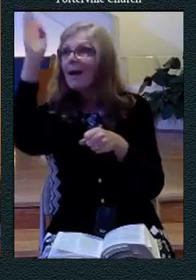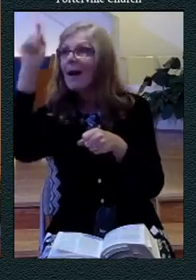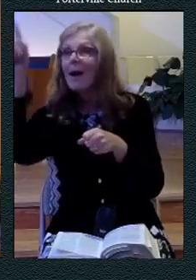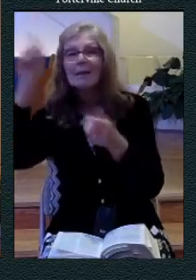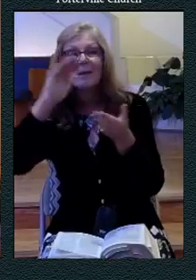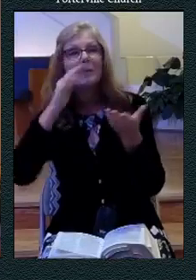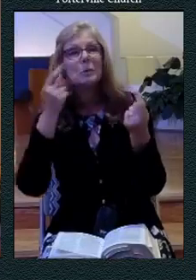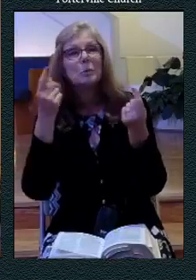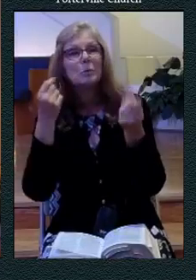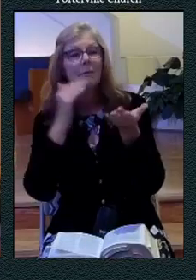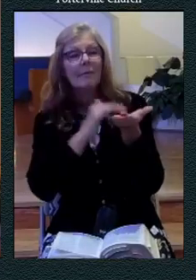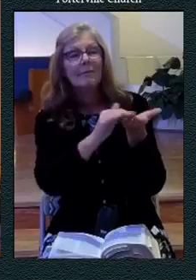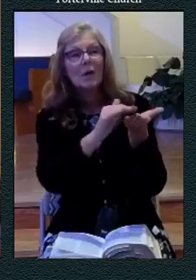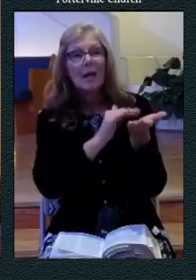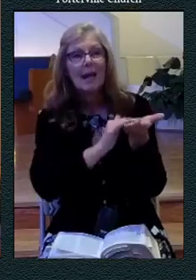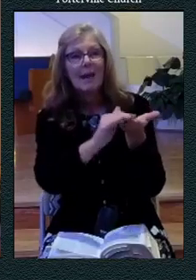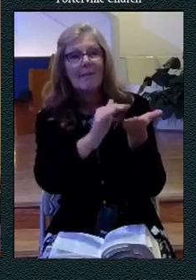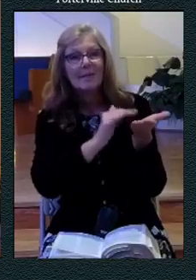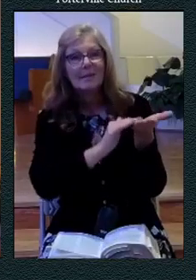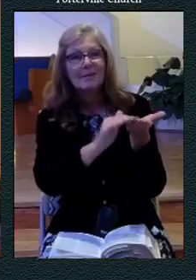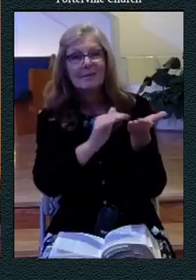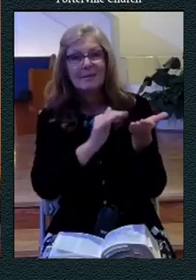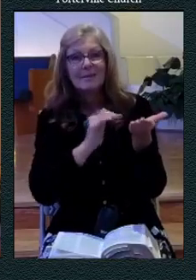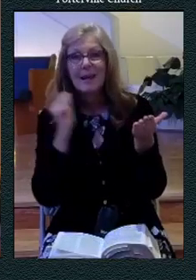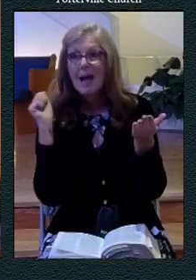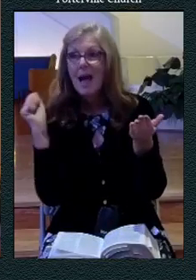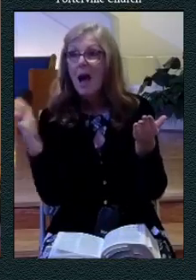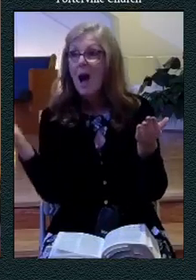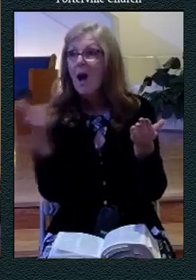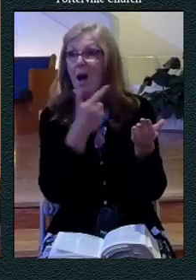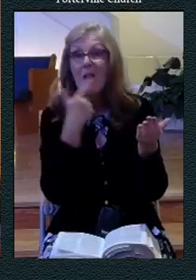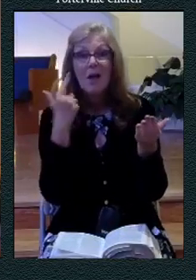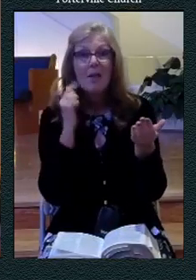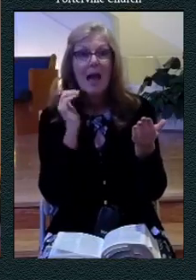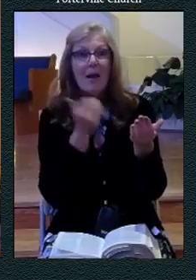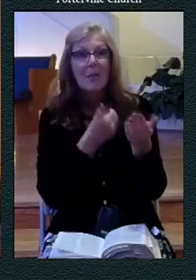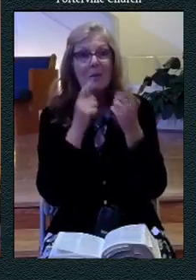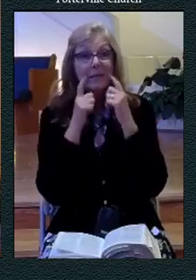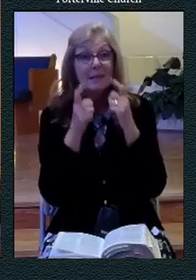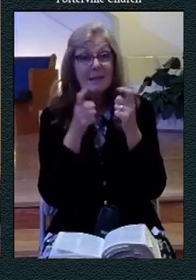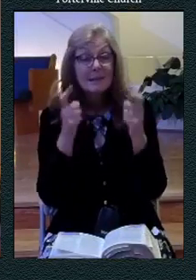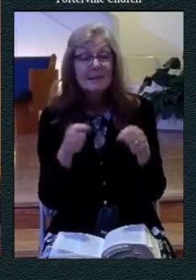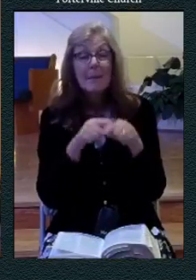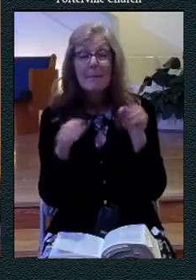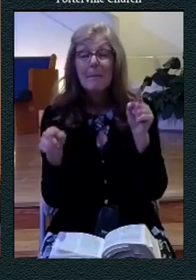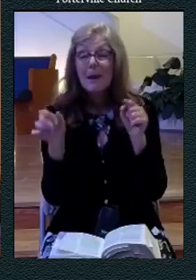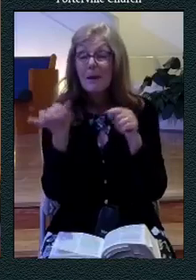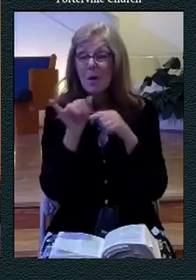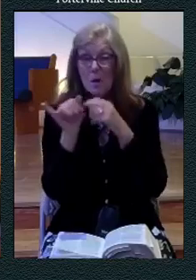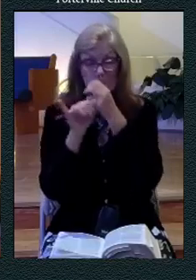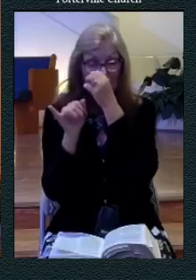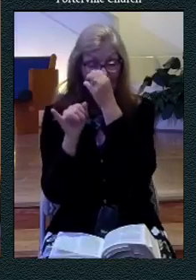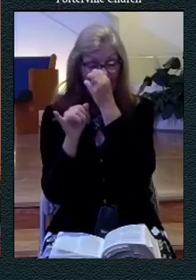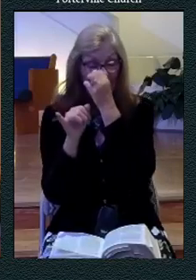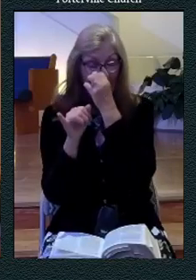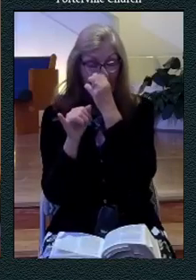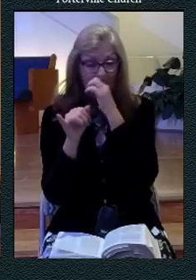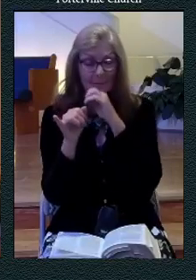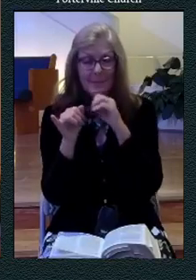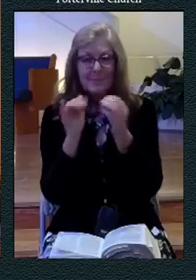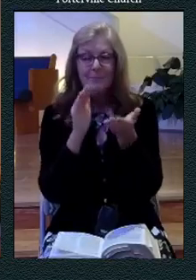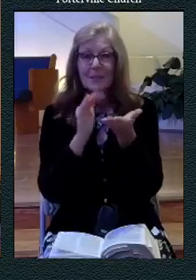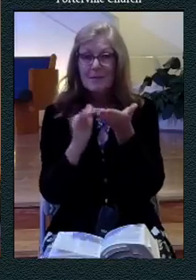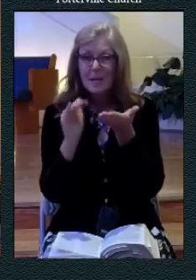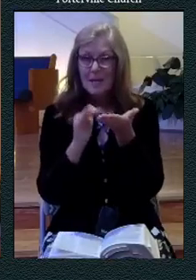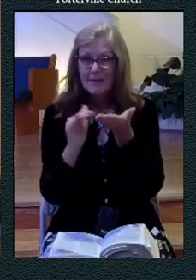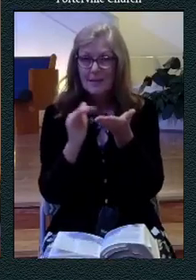us. He forgives us our sin. But not only that, and that the forgiveness, that's why I had